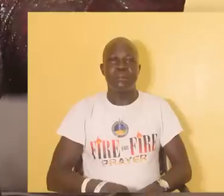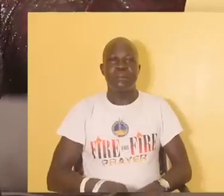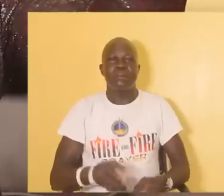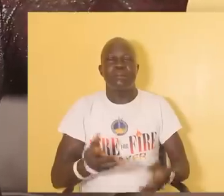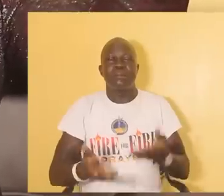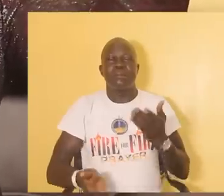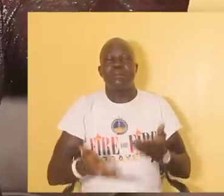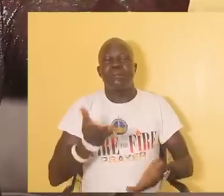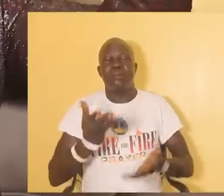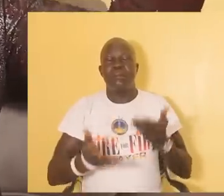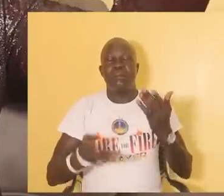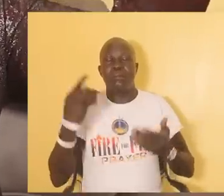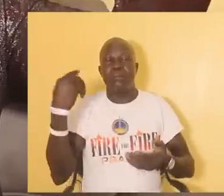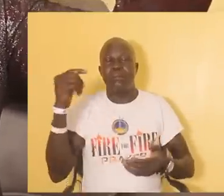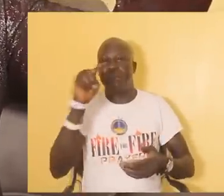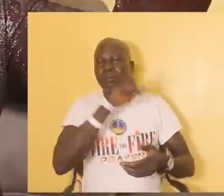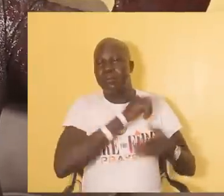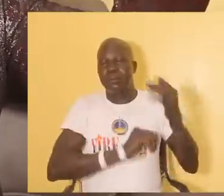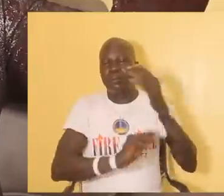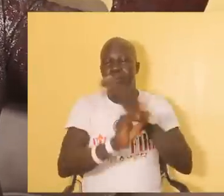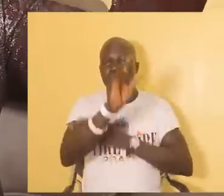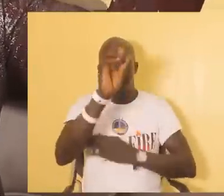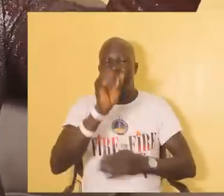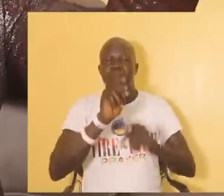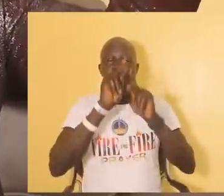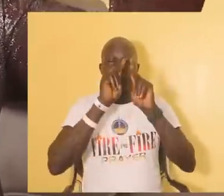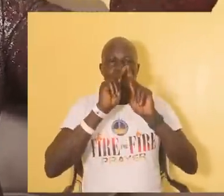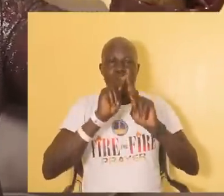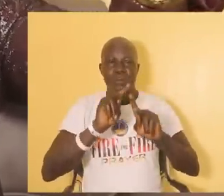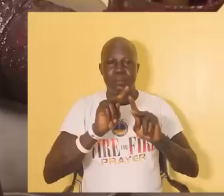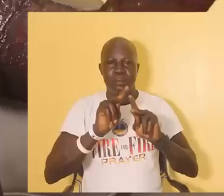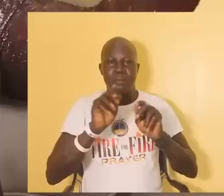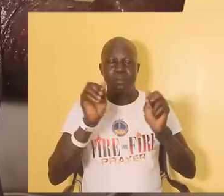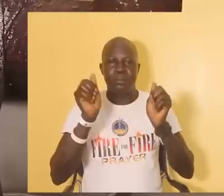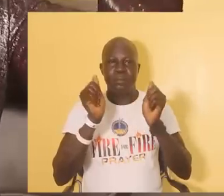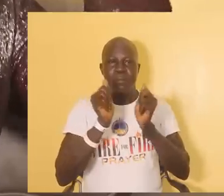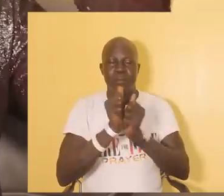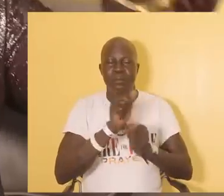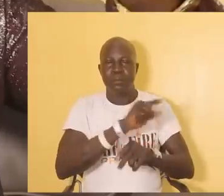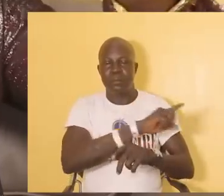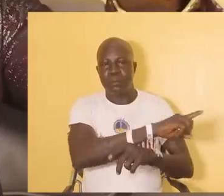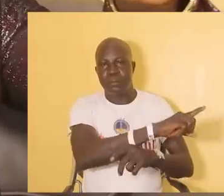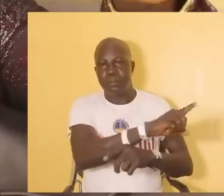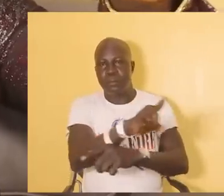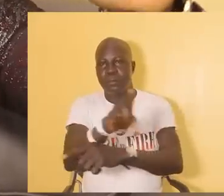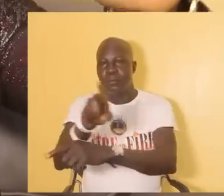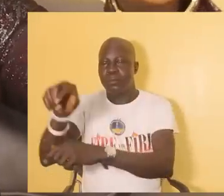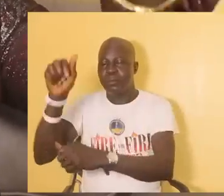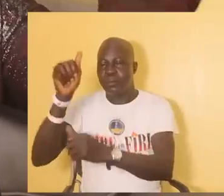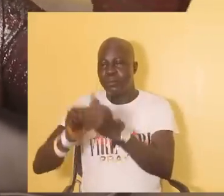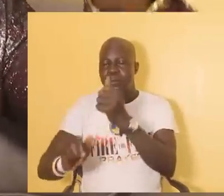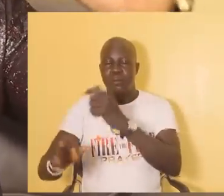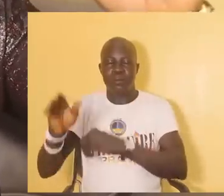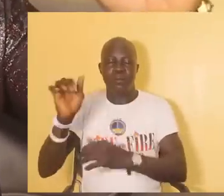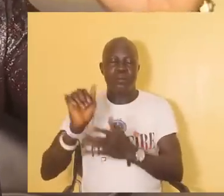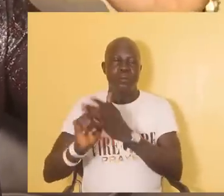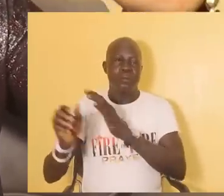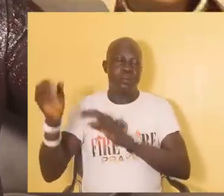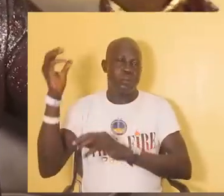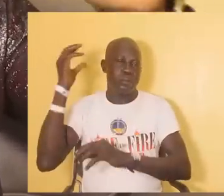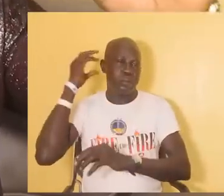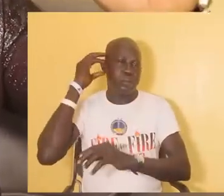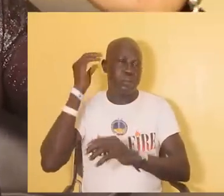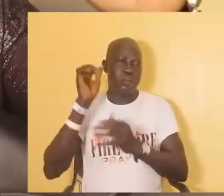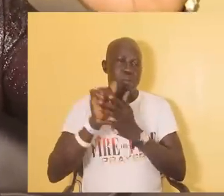ti olorun alafia may god of peace ki o wa pelu gbogbo eniyan be with everyone gbogbo ohun me that is